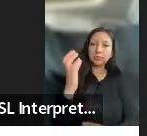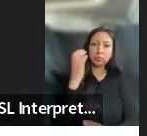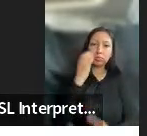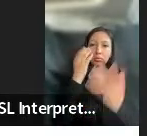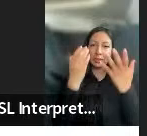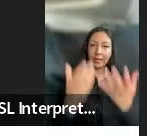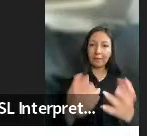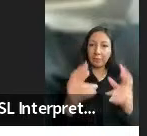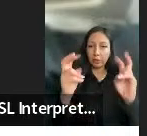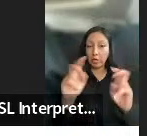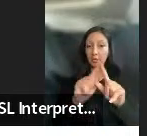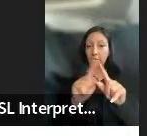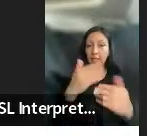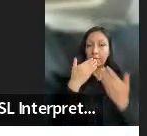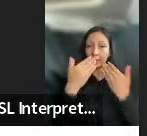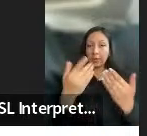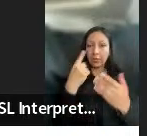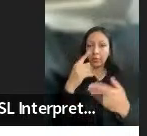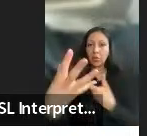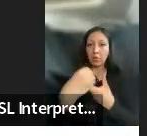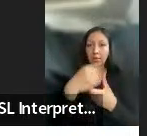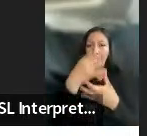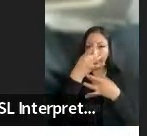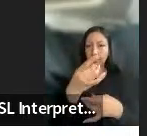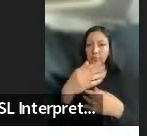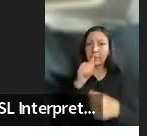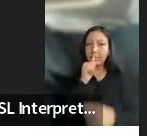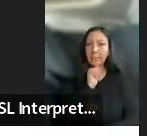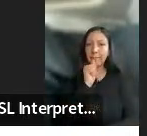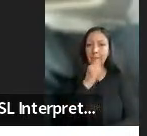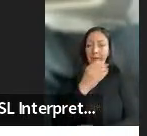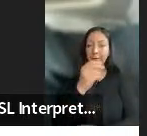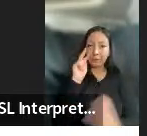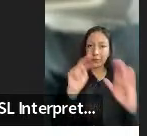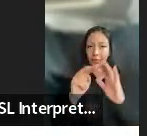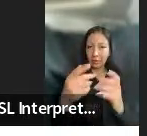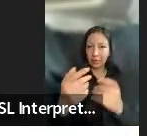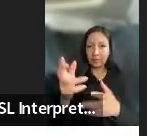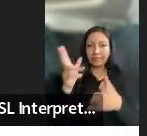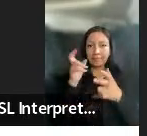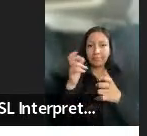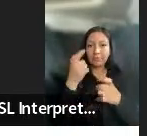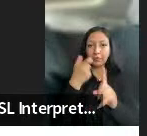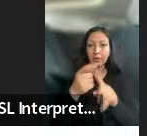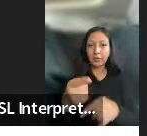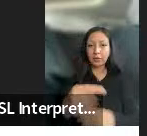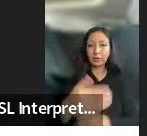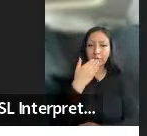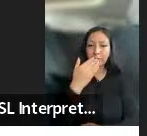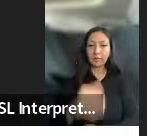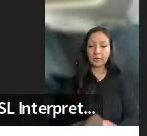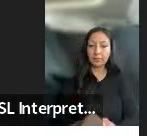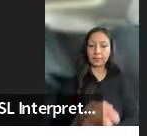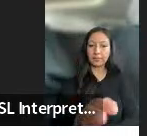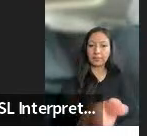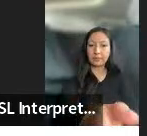I appreciate your interest and your patience, and looking forward to hearing from you. Thank you.